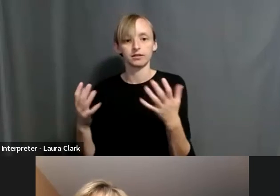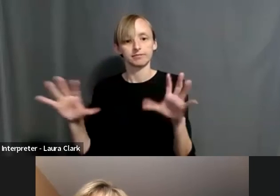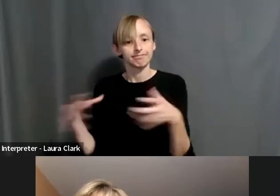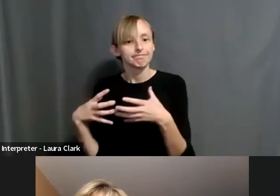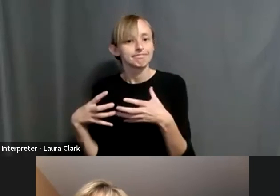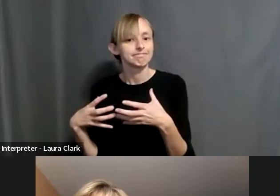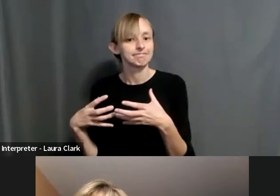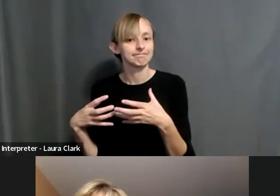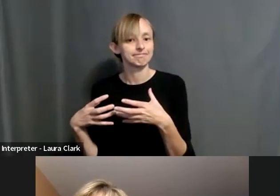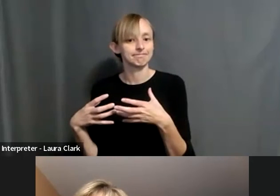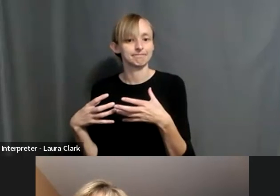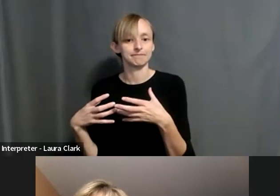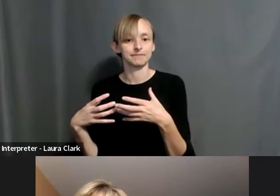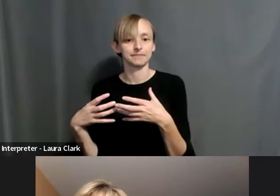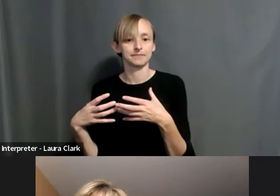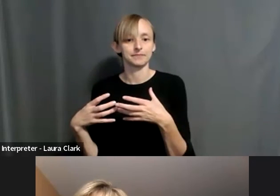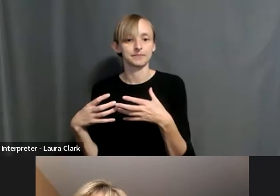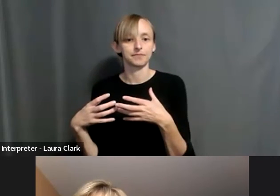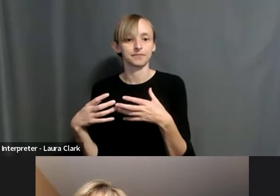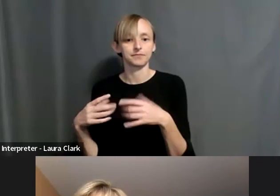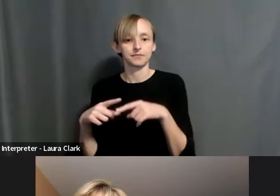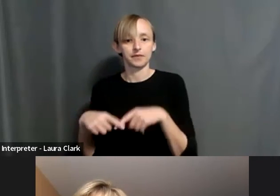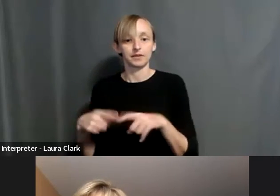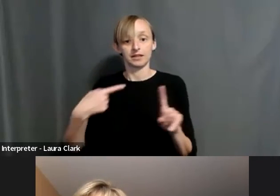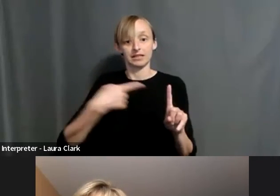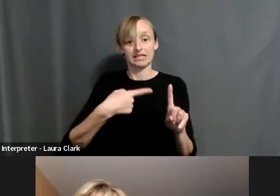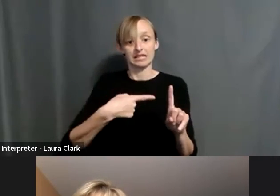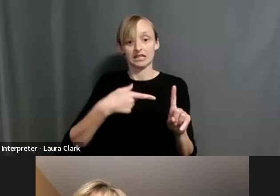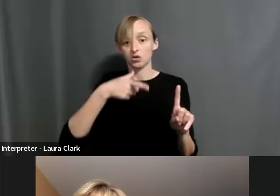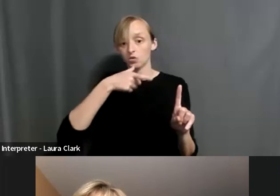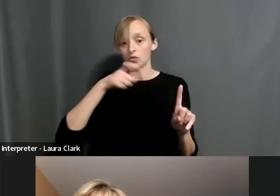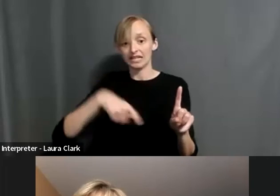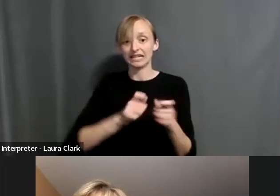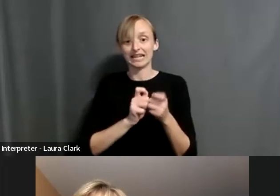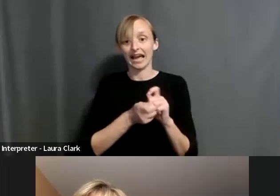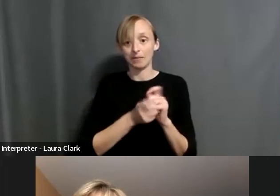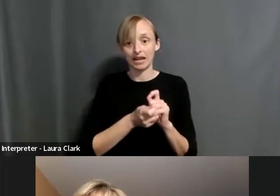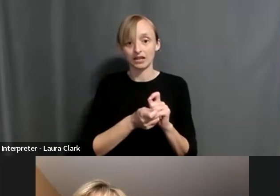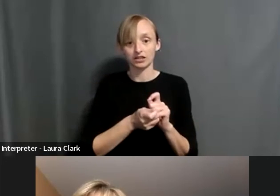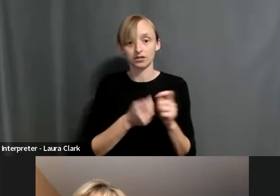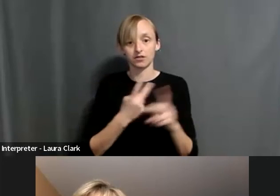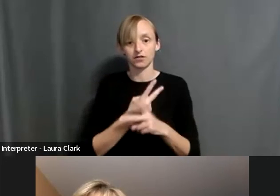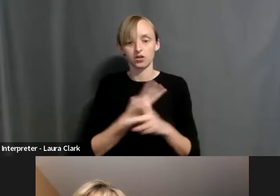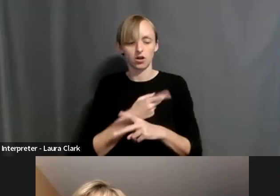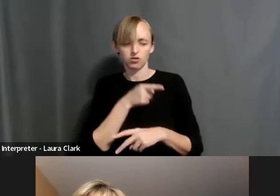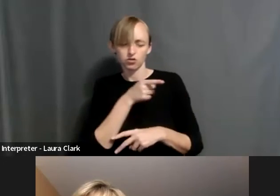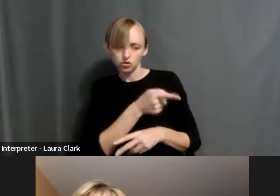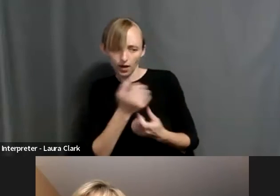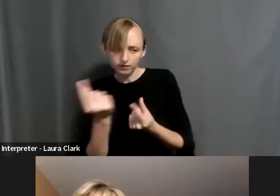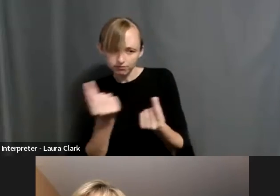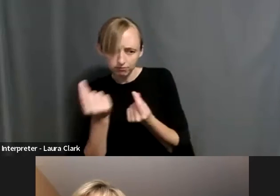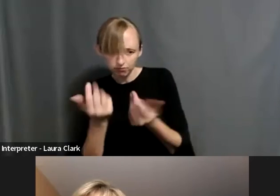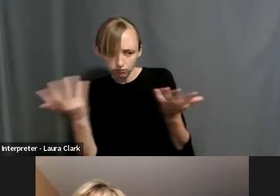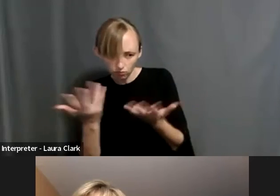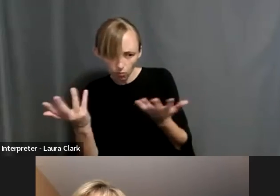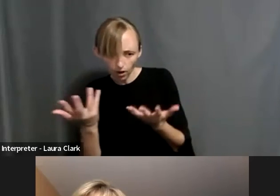it's just a matter of the person who needs the adaptation, you know, figure out the activity they want to do, figure out, you know, what